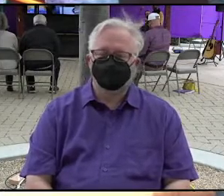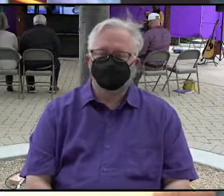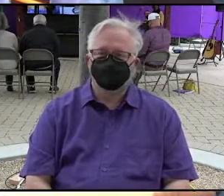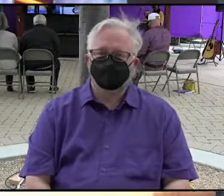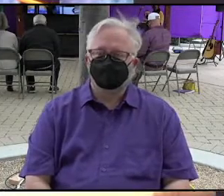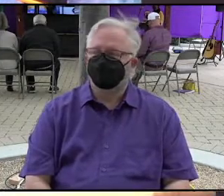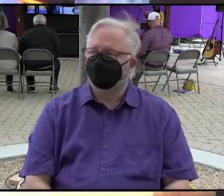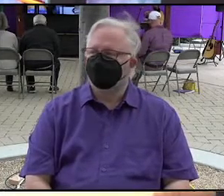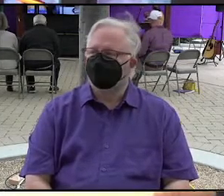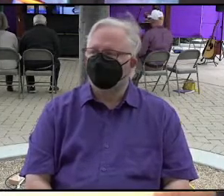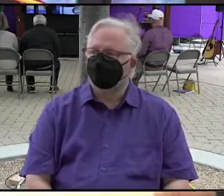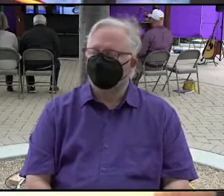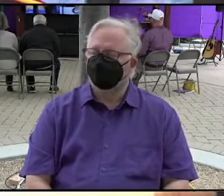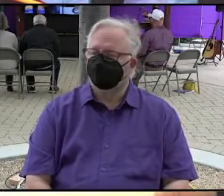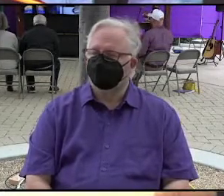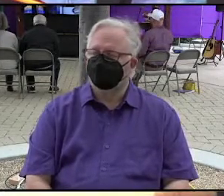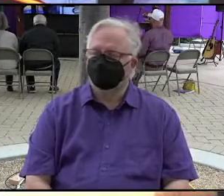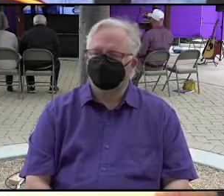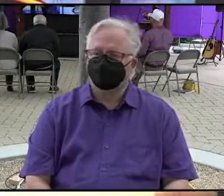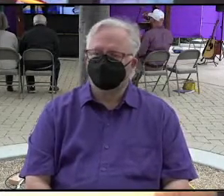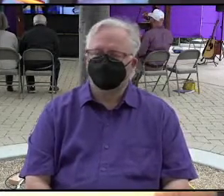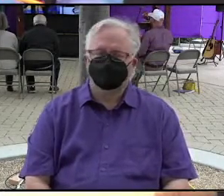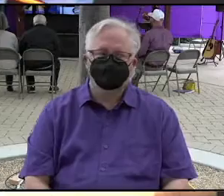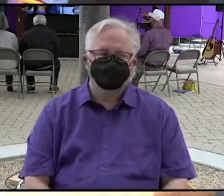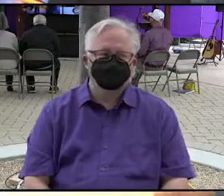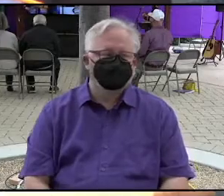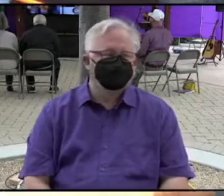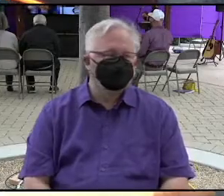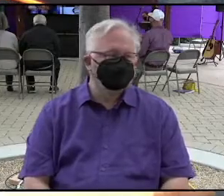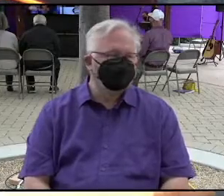comunidad. A eso aspiramos.